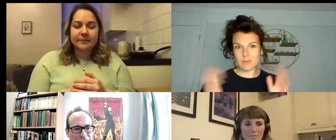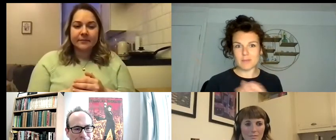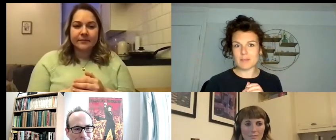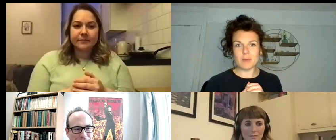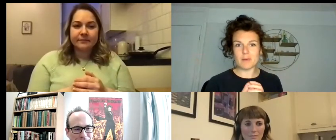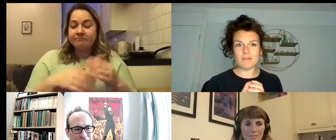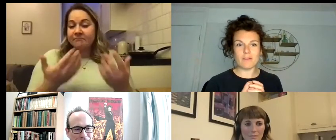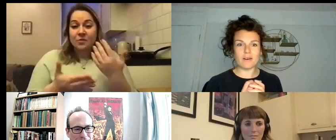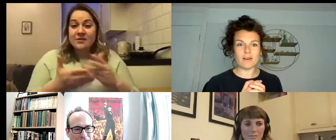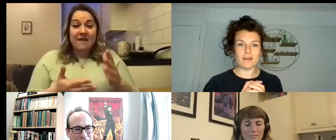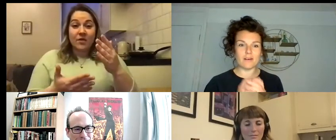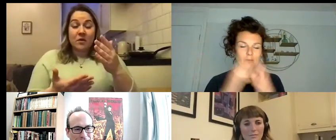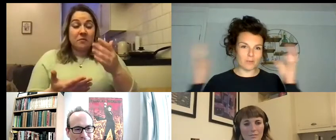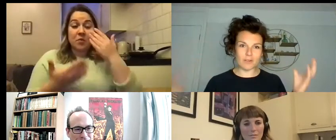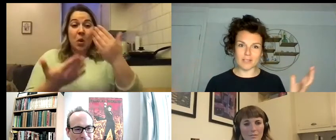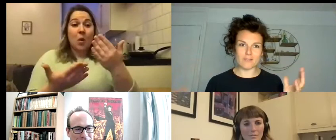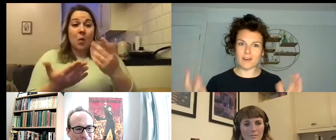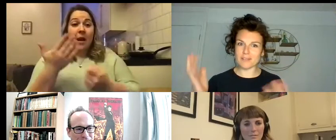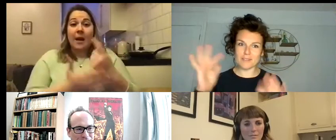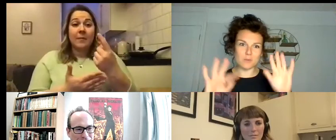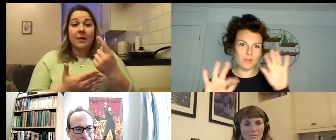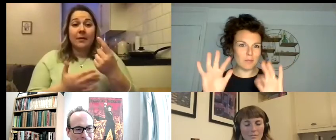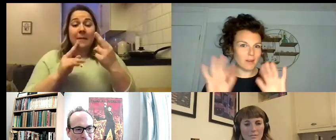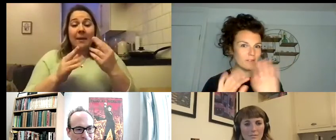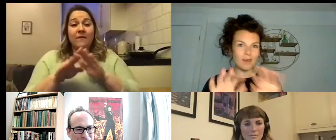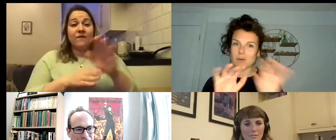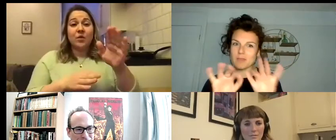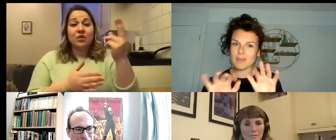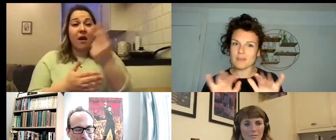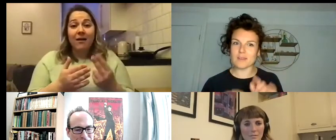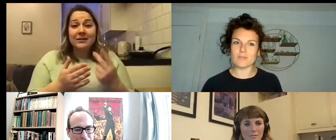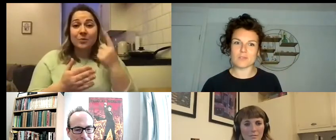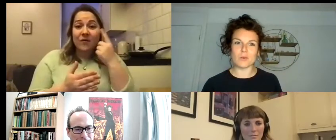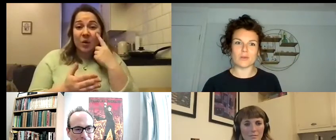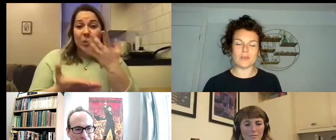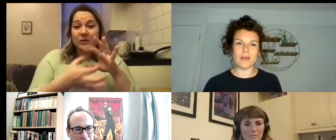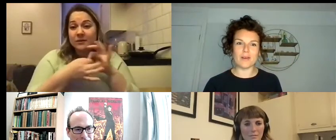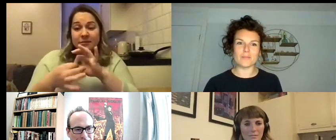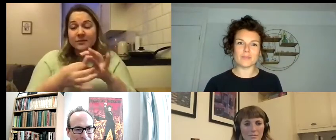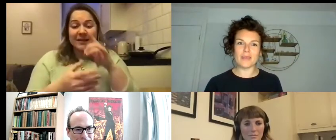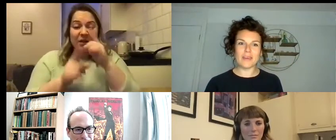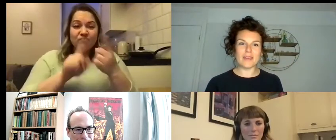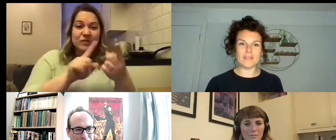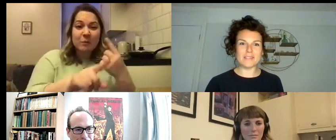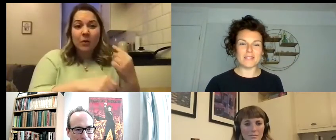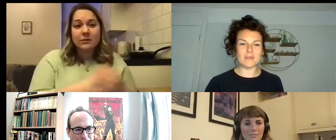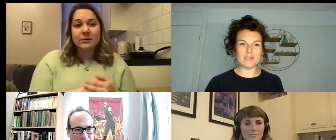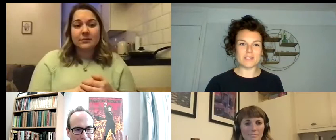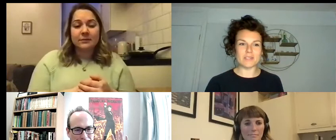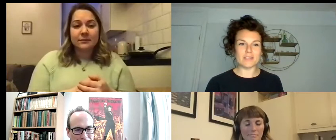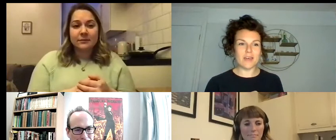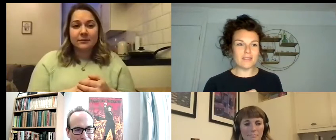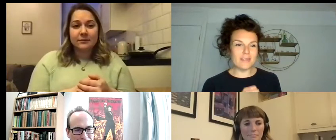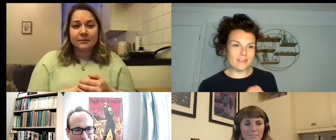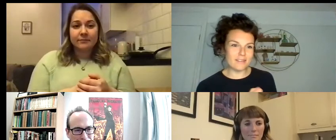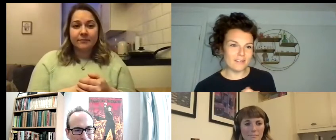knows, maybe if our wonderful collection of artists will keep an eye on that, maybe they can respond if they see any